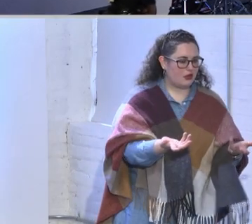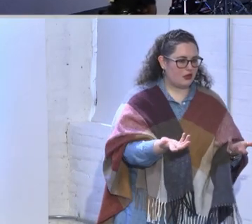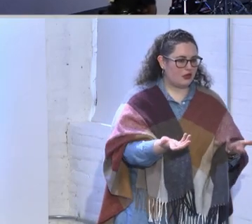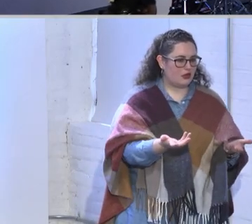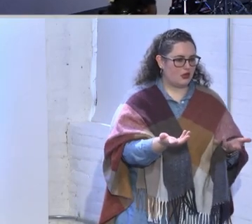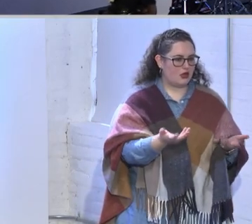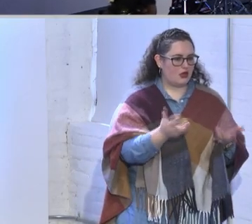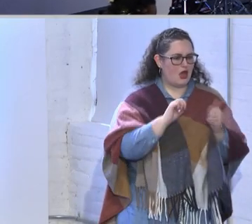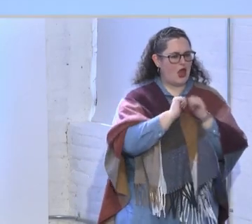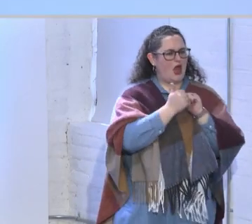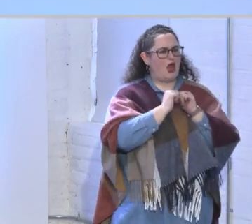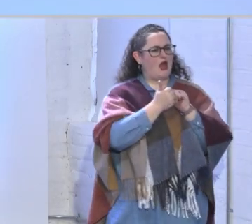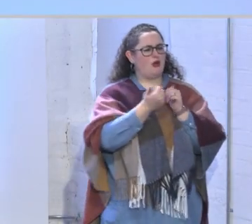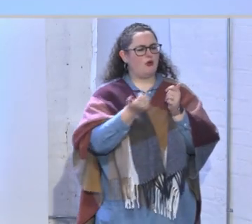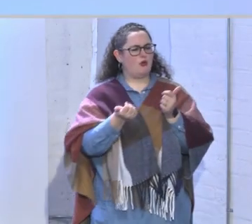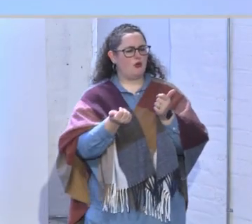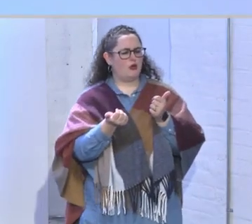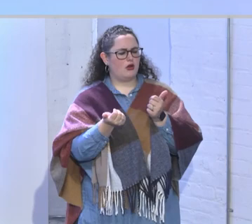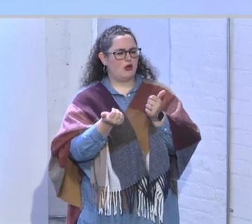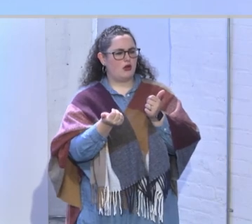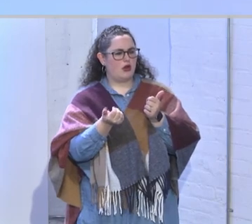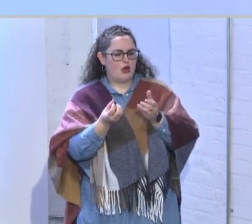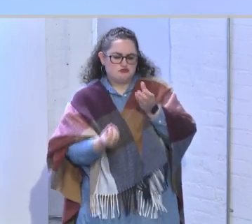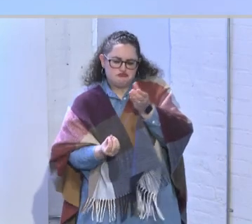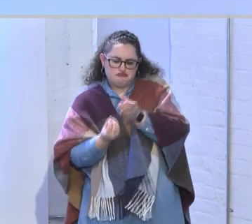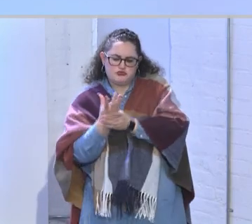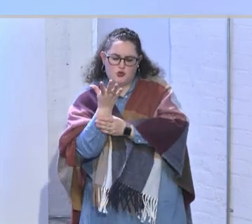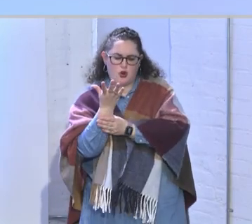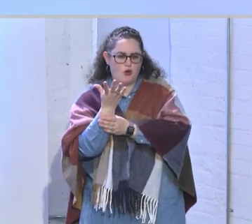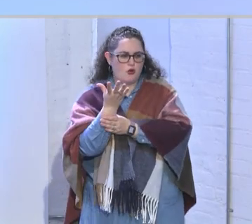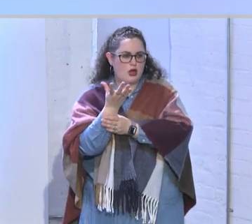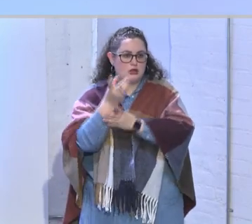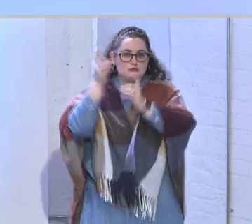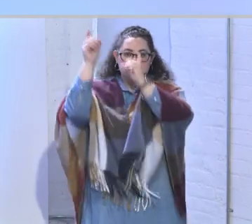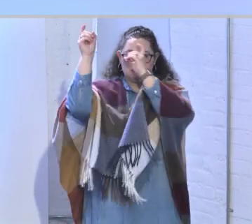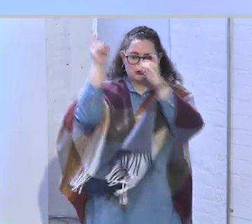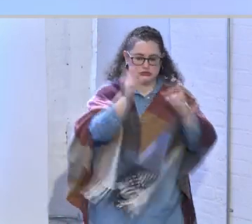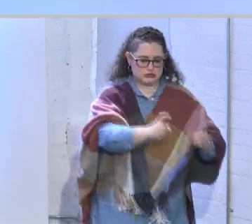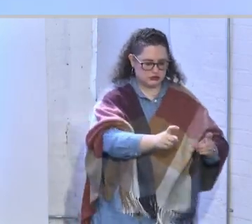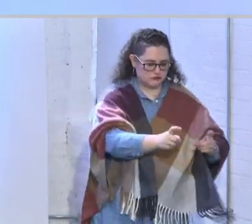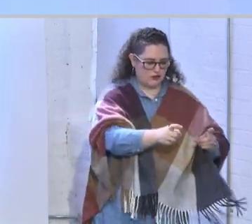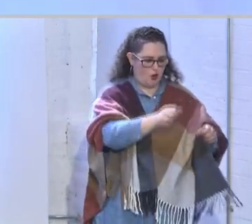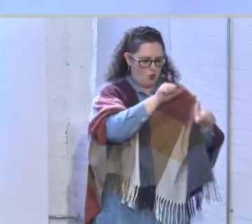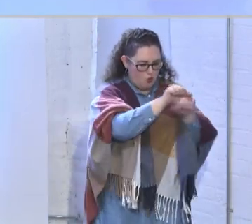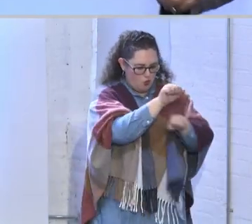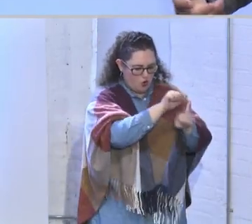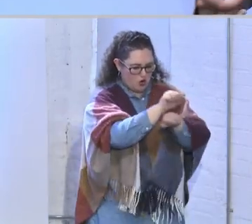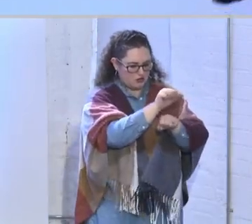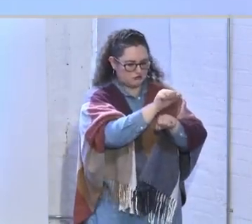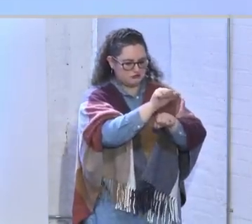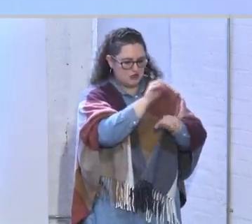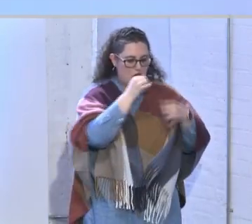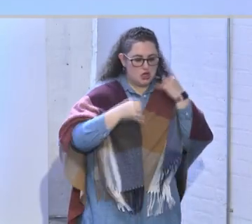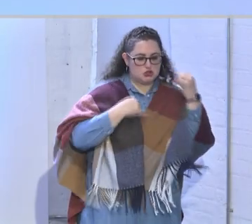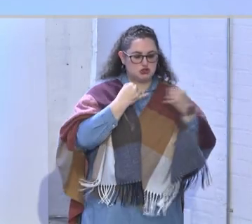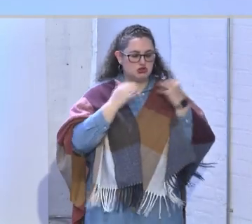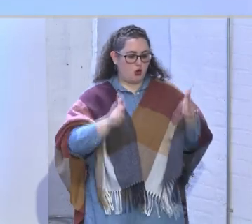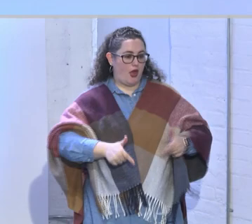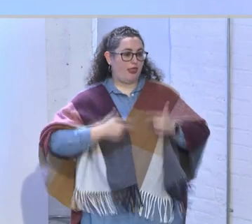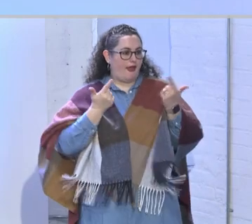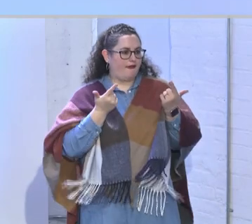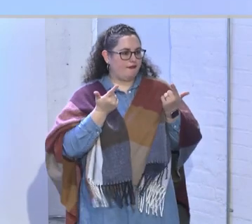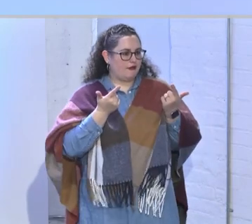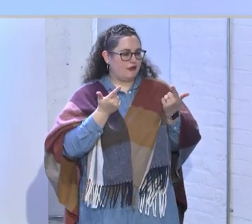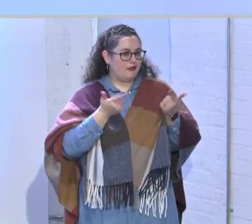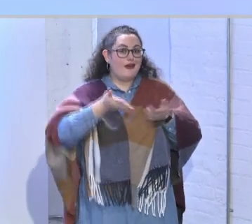over the earth and produce and work. And enjoy, I'm giving you a responsibility. You're going to be a part of my